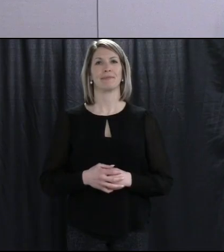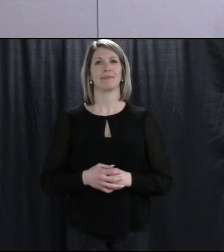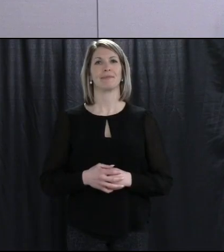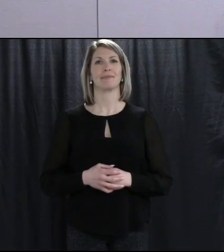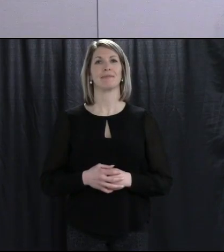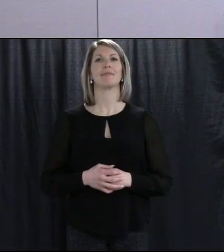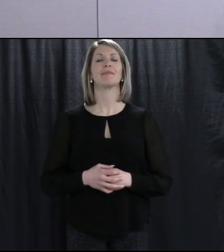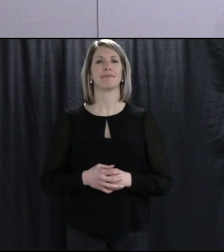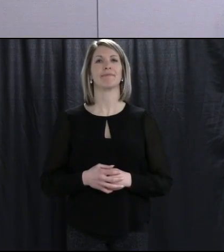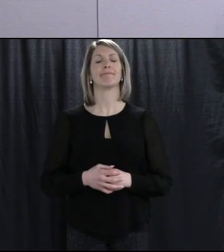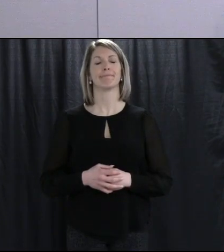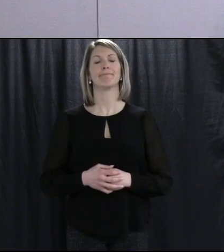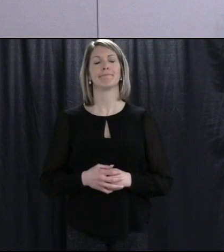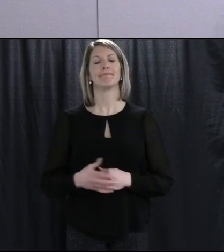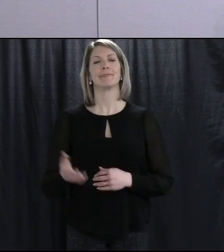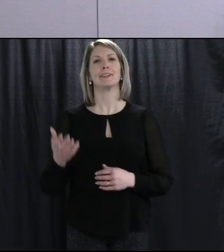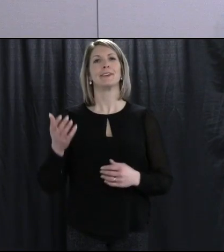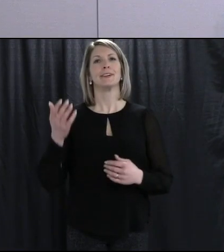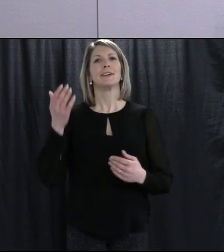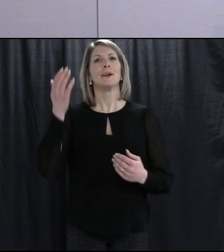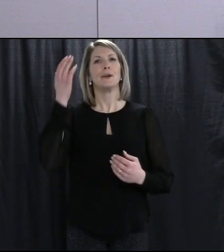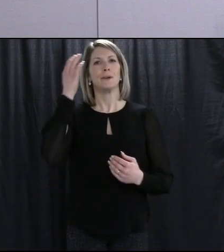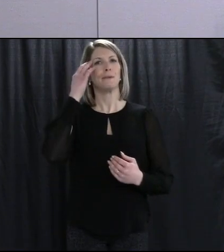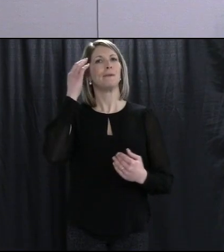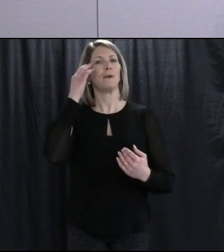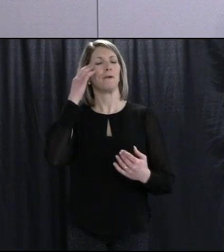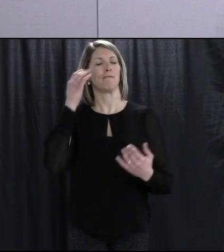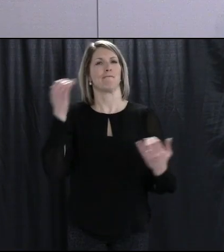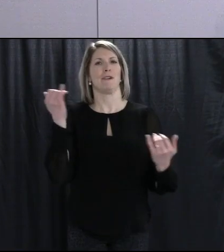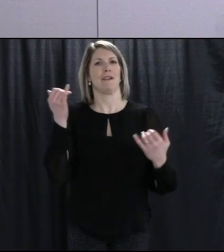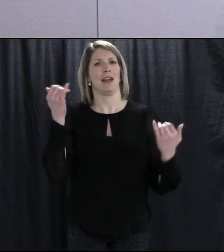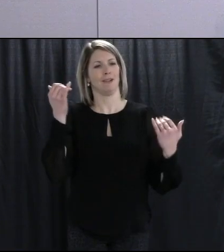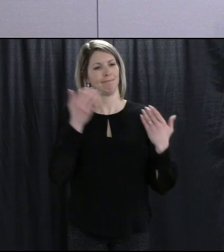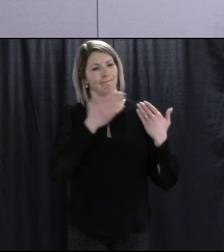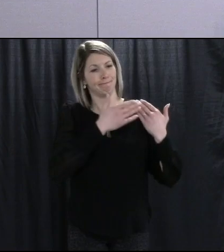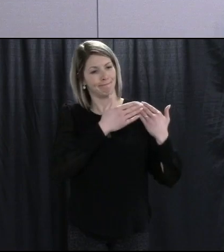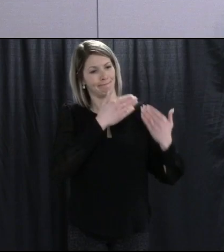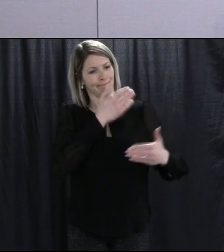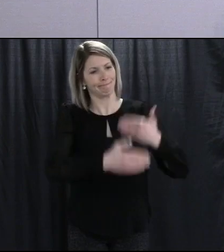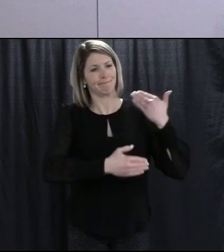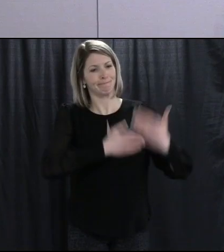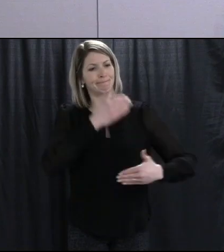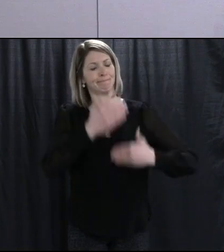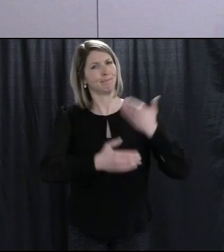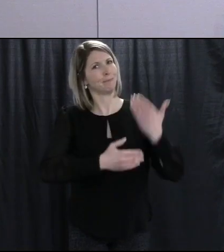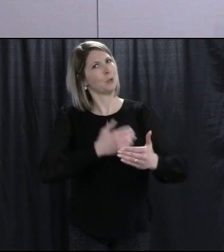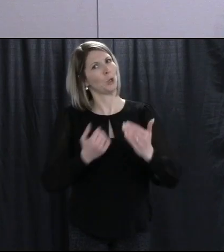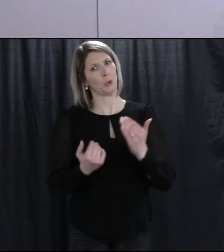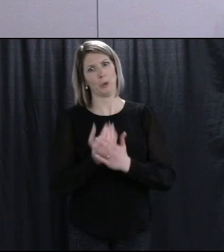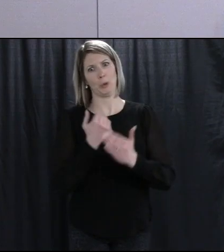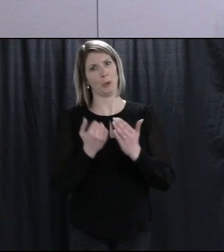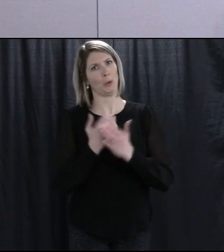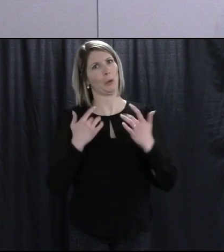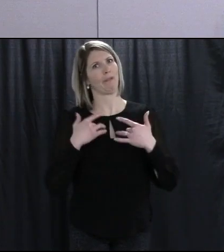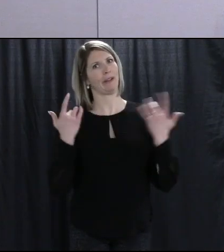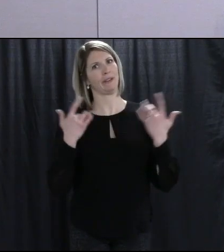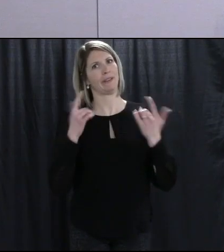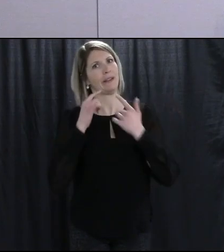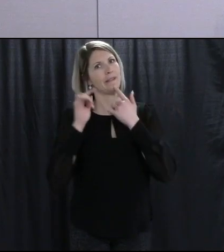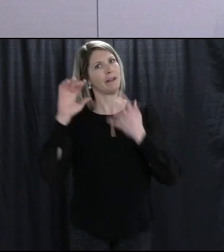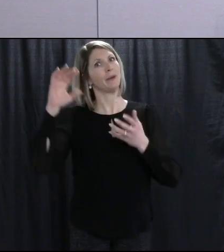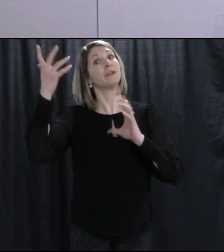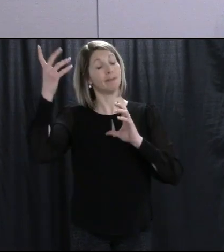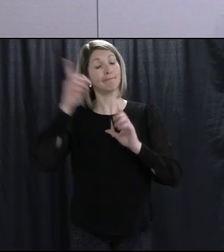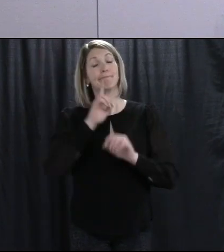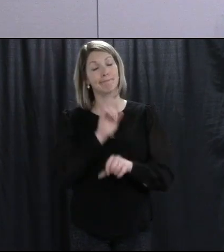So without question, these are truly uncharted waters that we are navigating COVID-19 together. This, as you